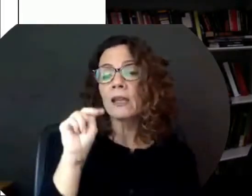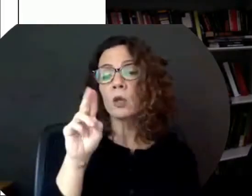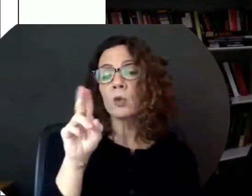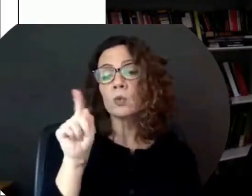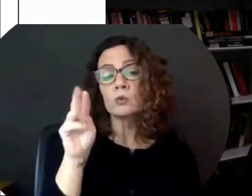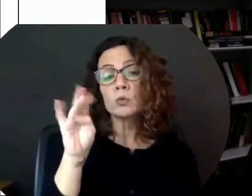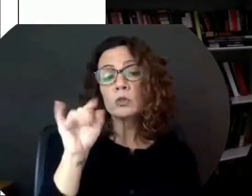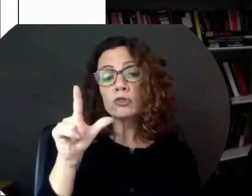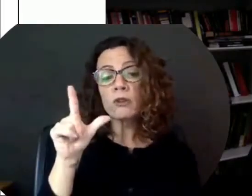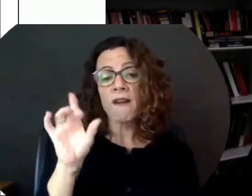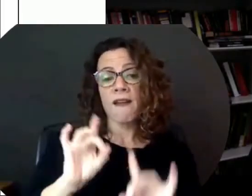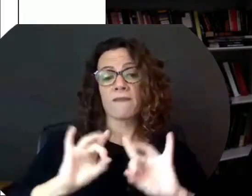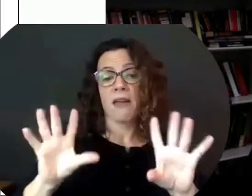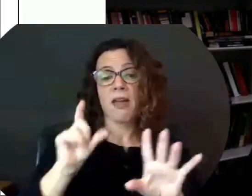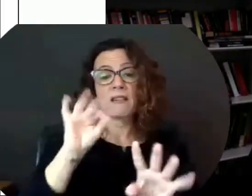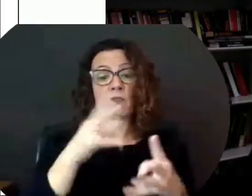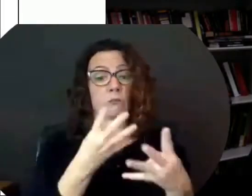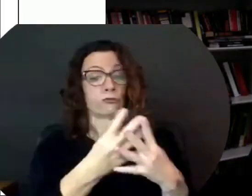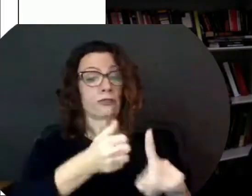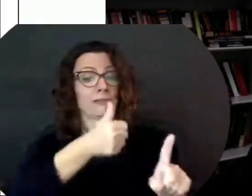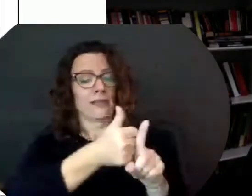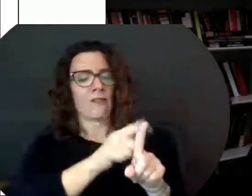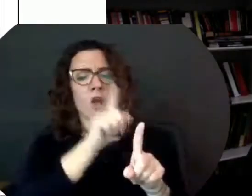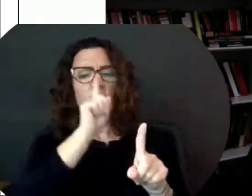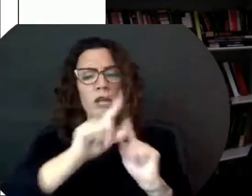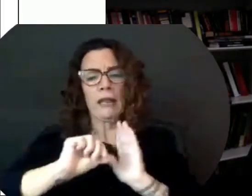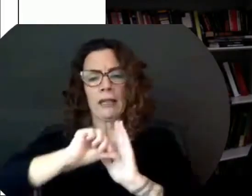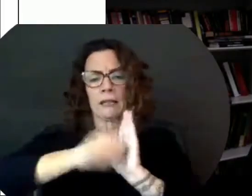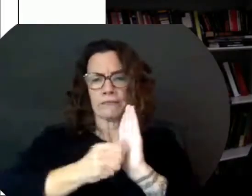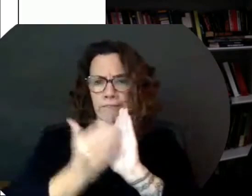replays the kind of violence of